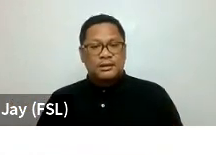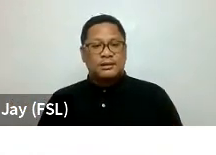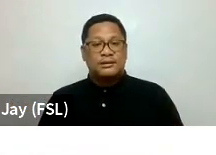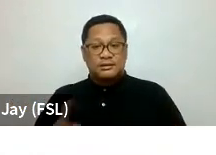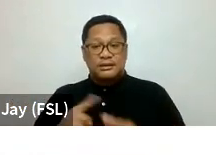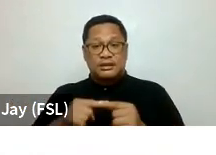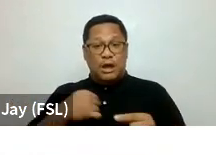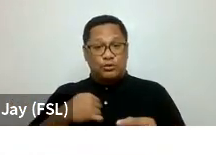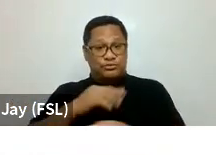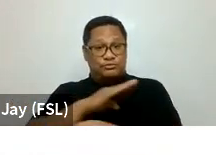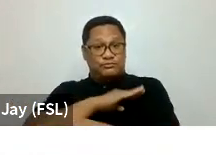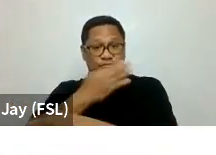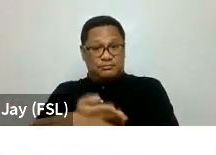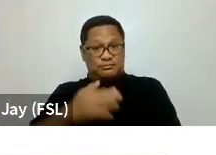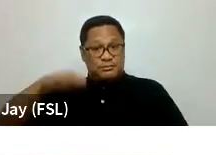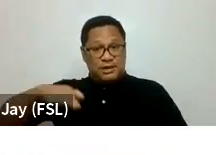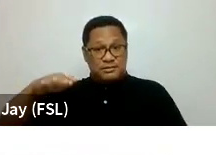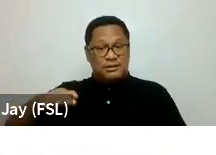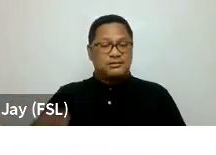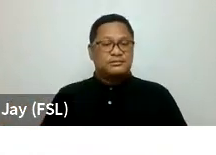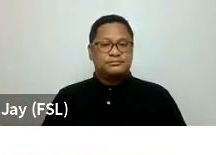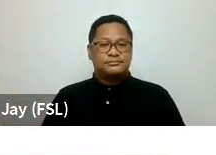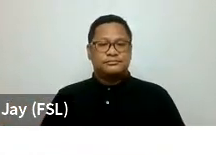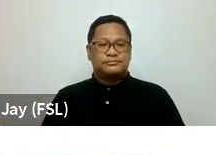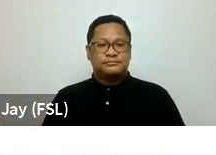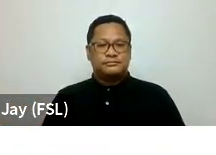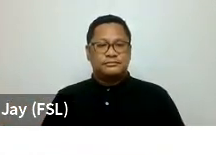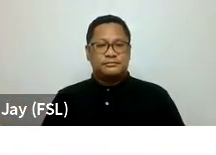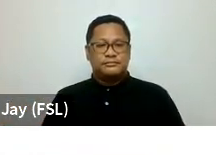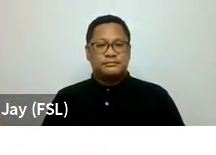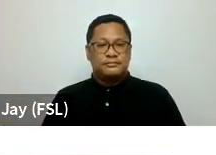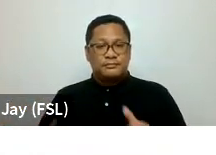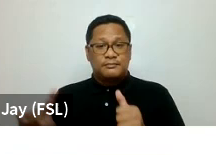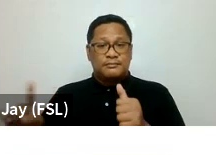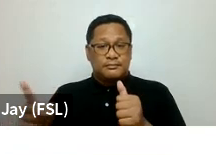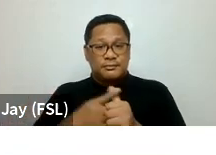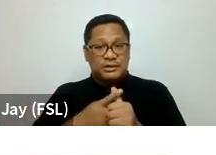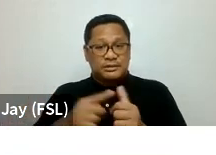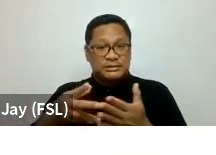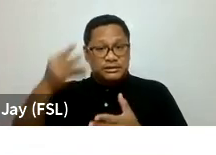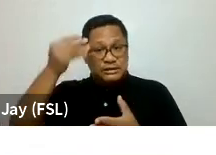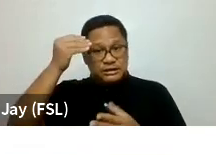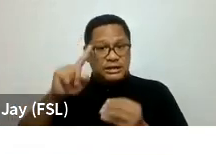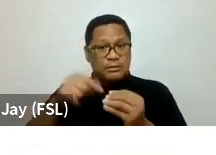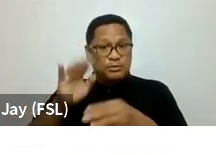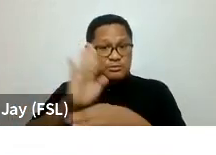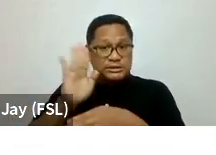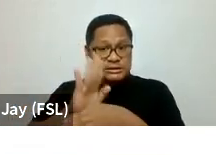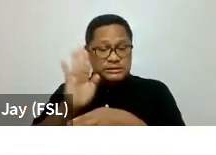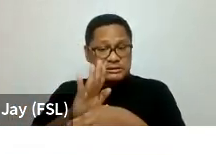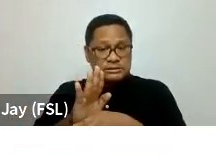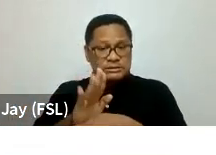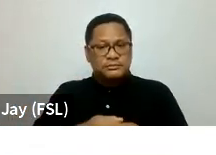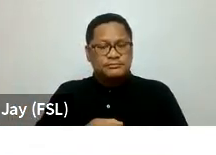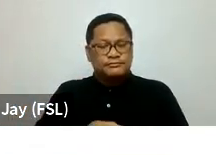bata pa. Okay. My first encounter, my first learning about entrepreneurship